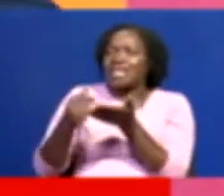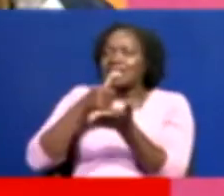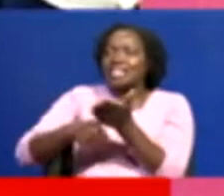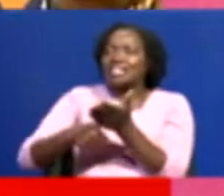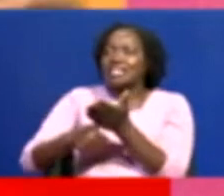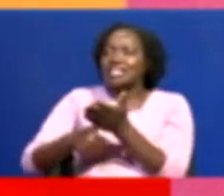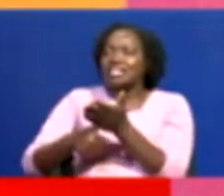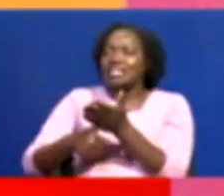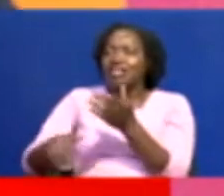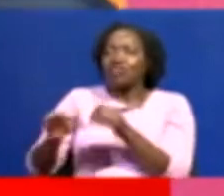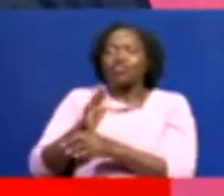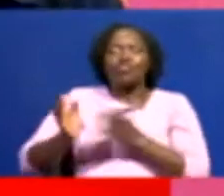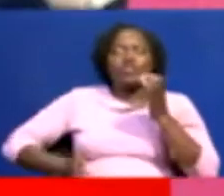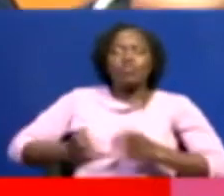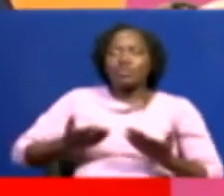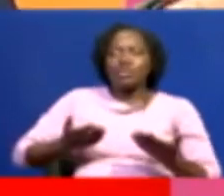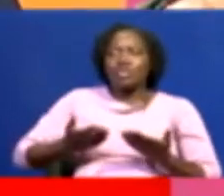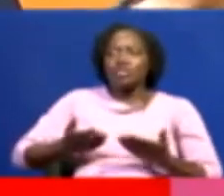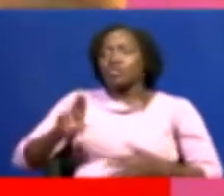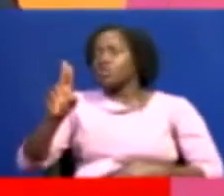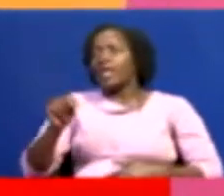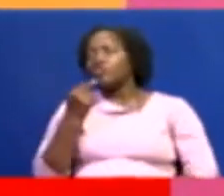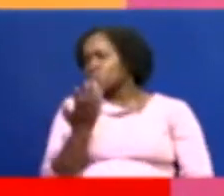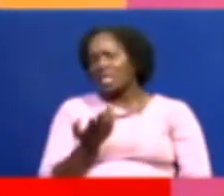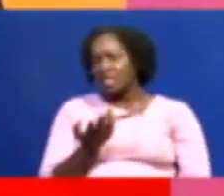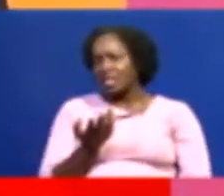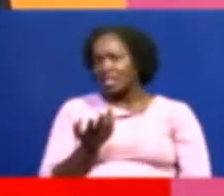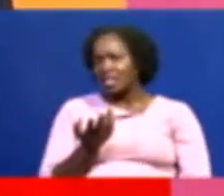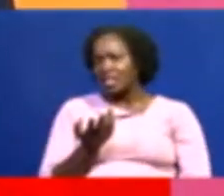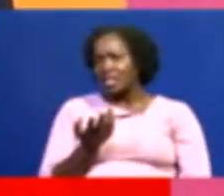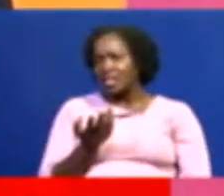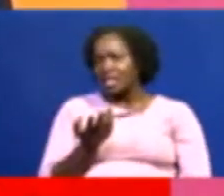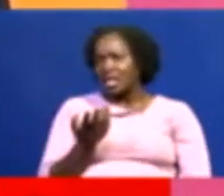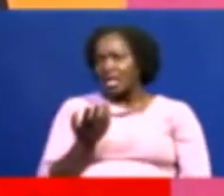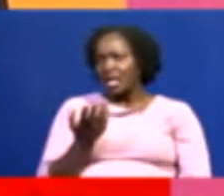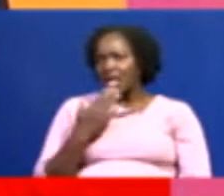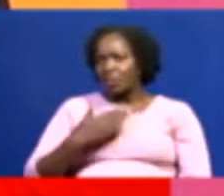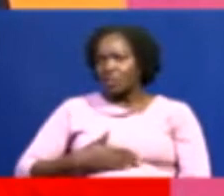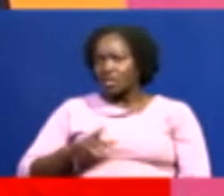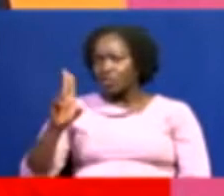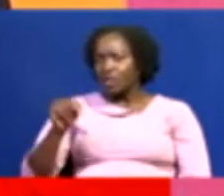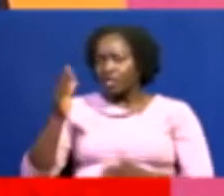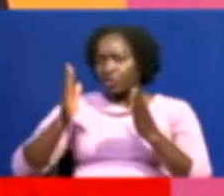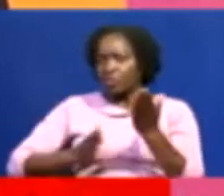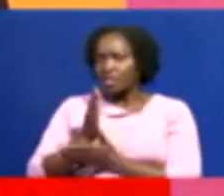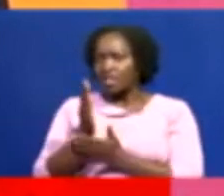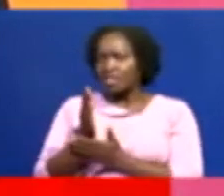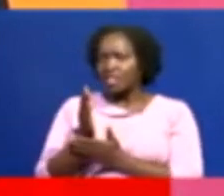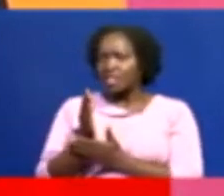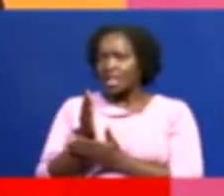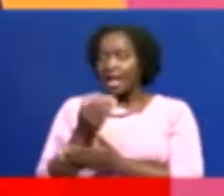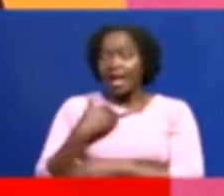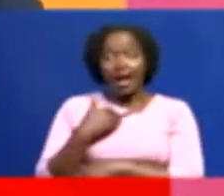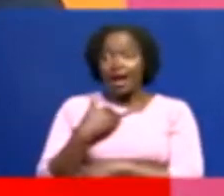that are very full of emotions to the UN, surely. A body like the UN Human Rights Watchdog